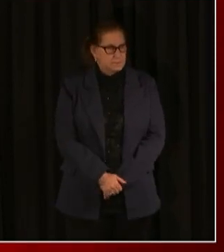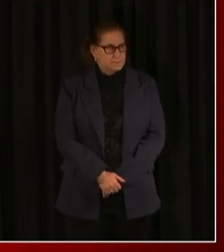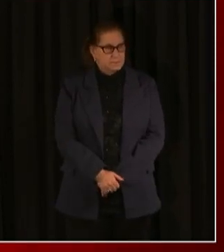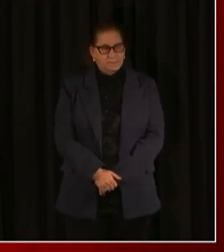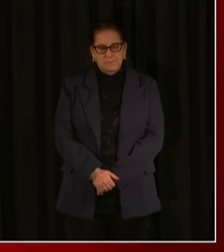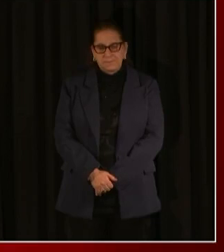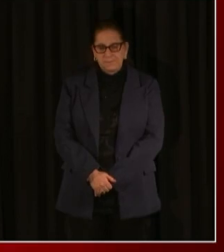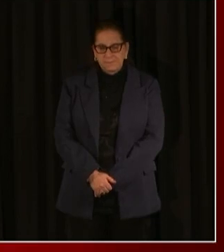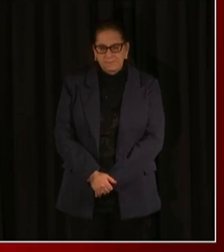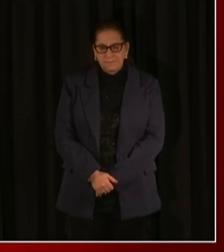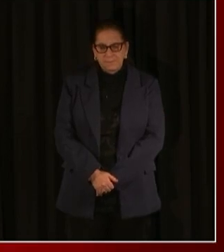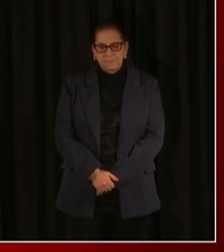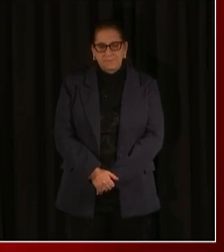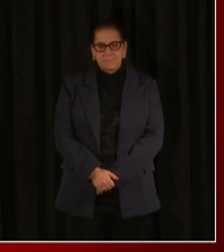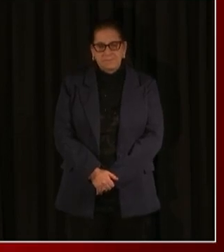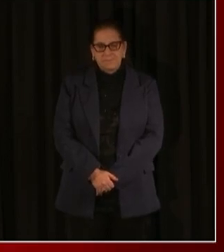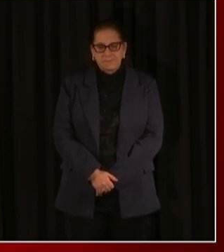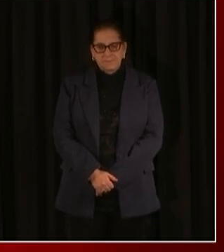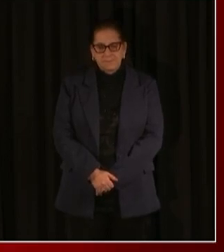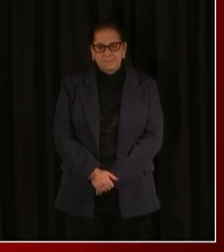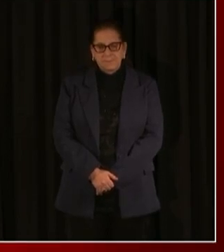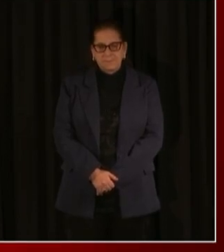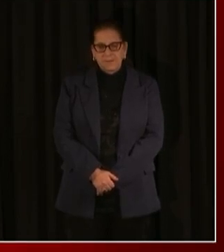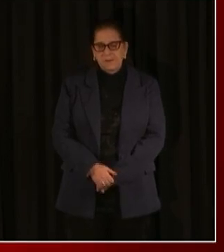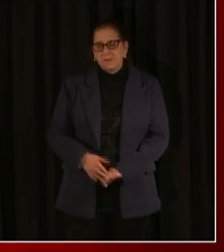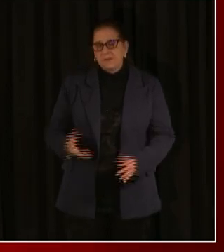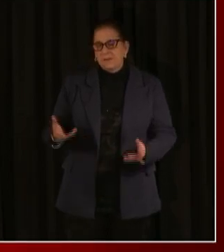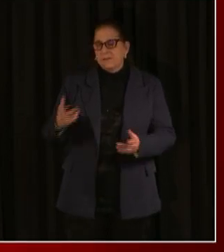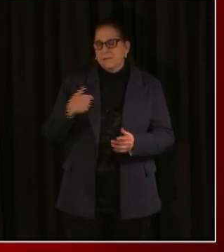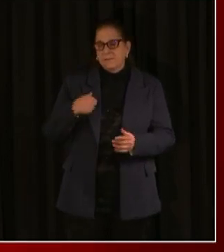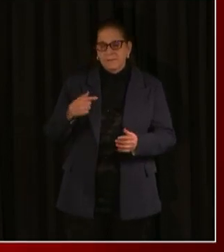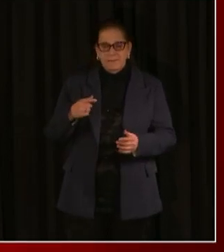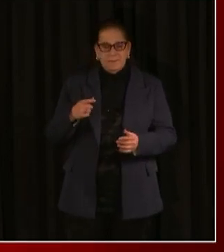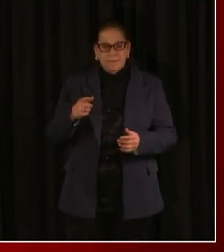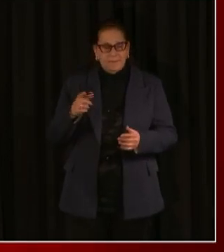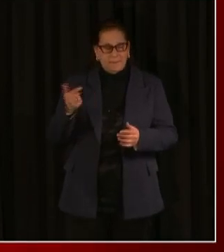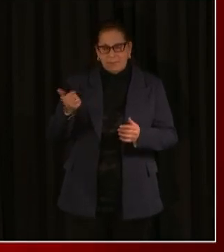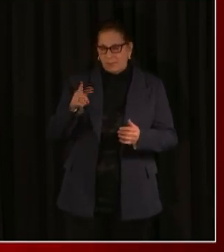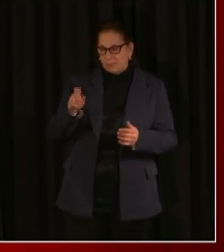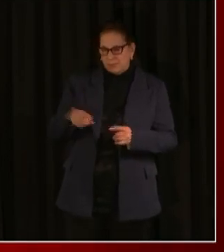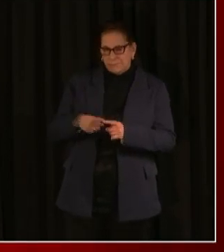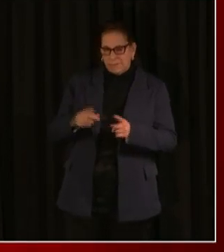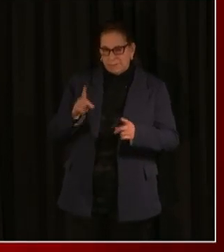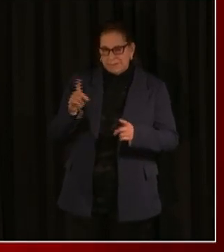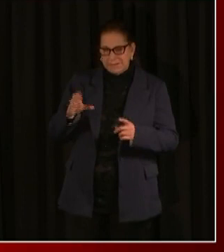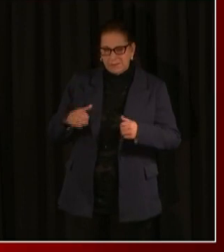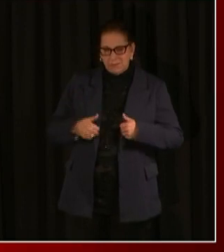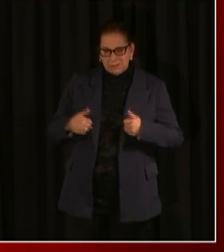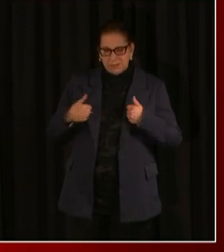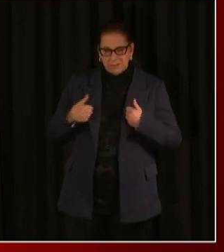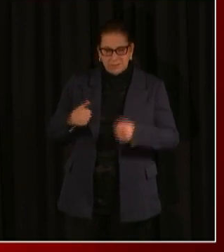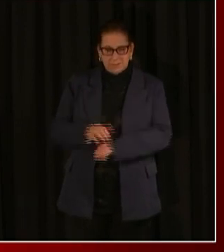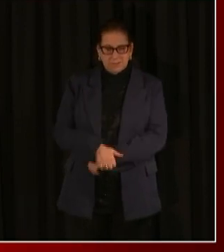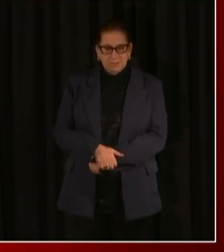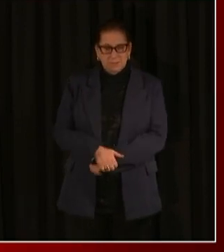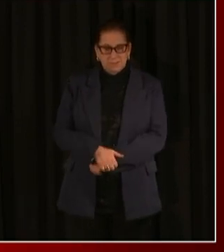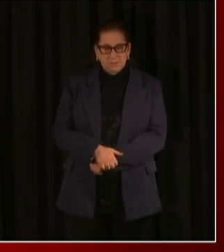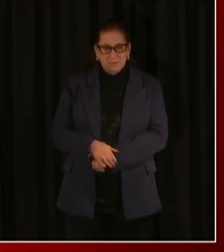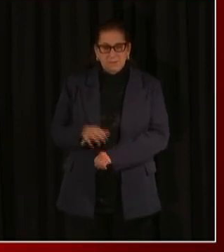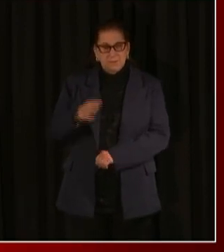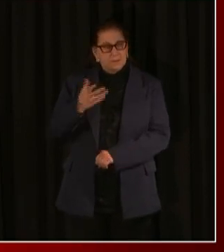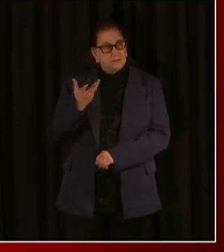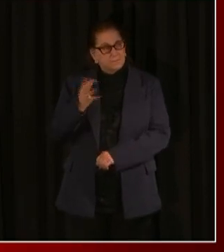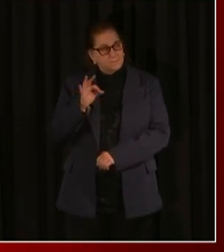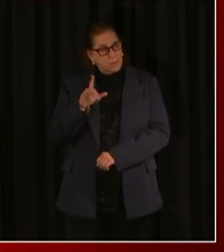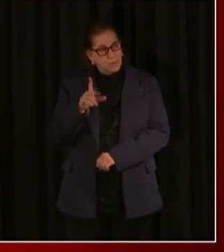question is I'm getting a lot of questions from residents how long should they wait if they got the flu